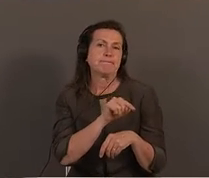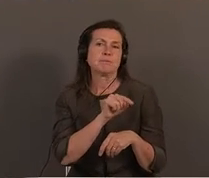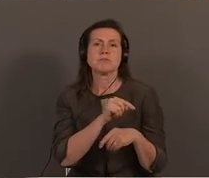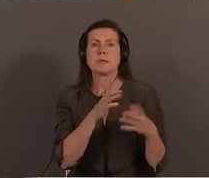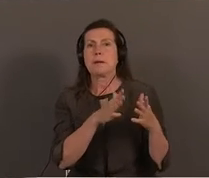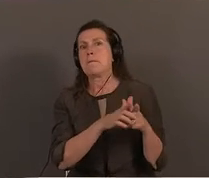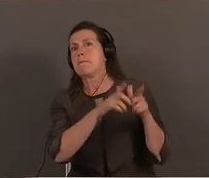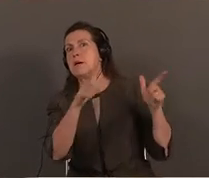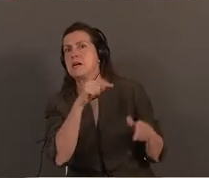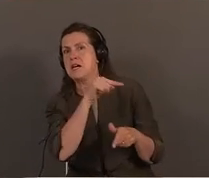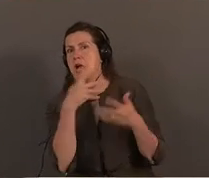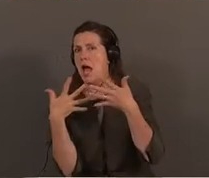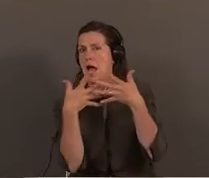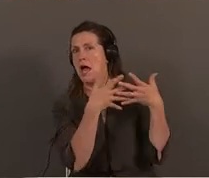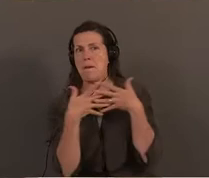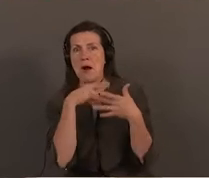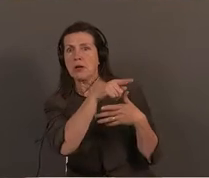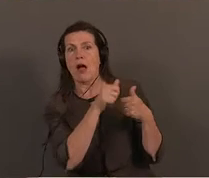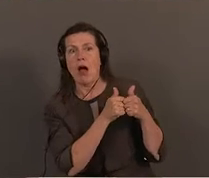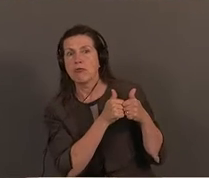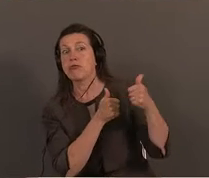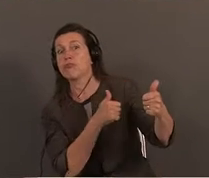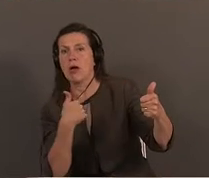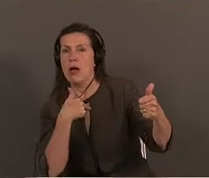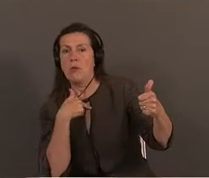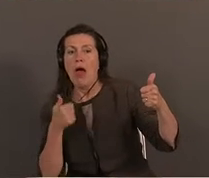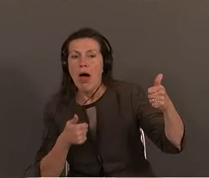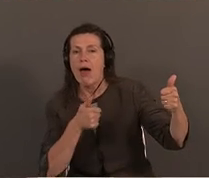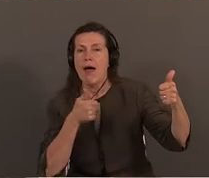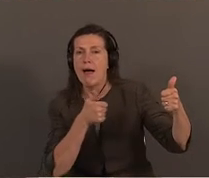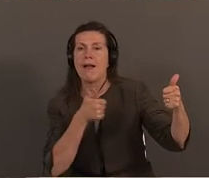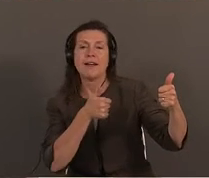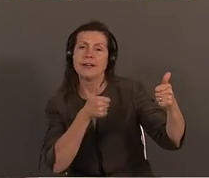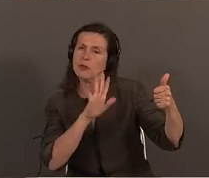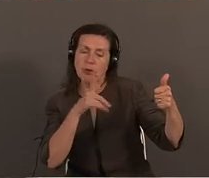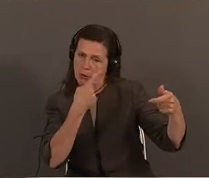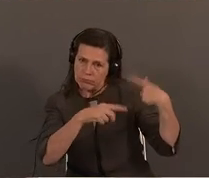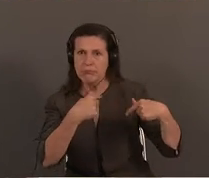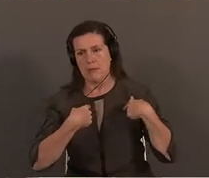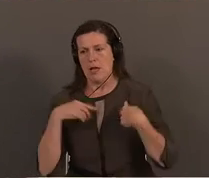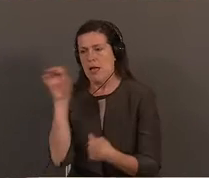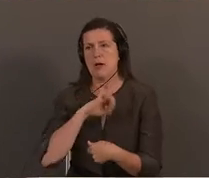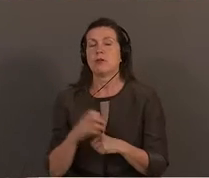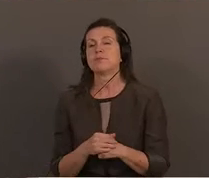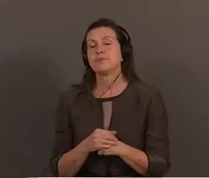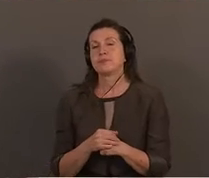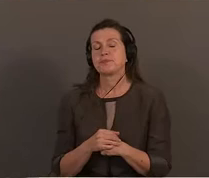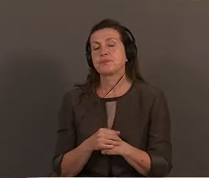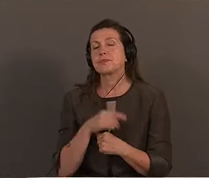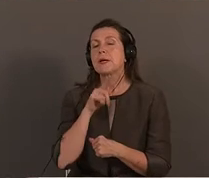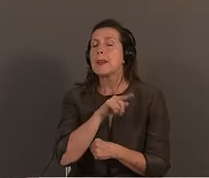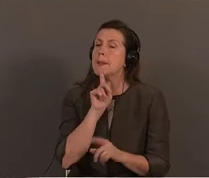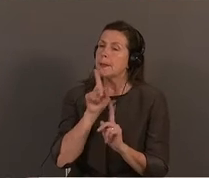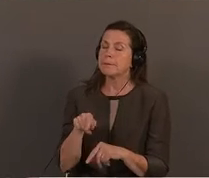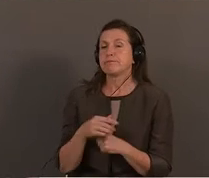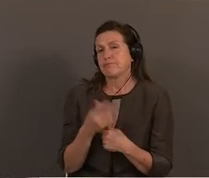big American major companies do? At first, of course, we have to invest more. Too